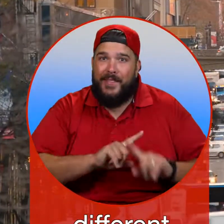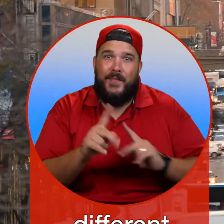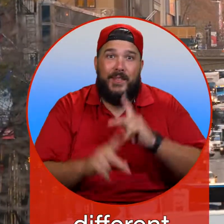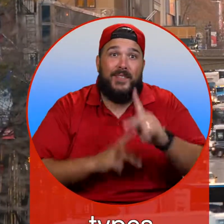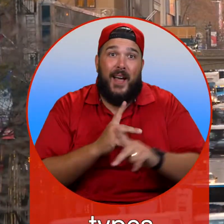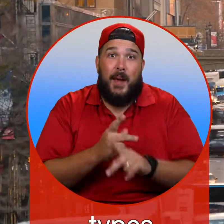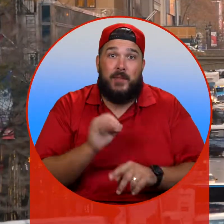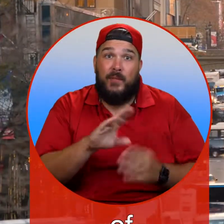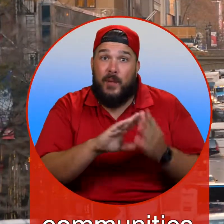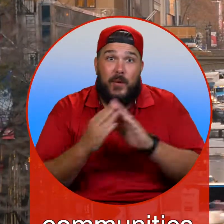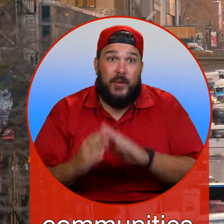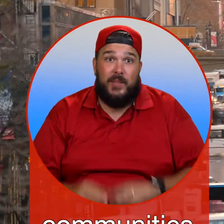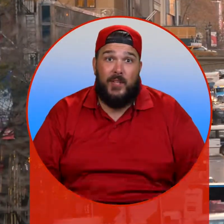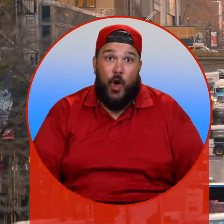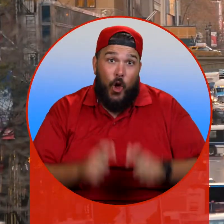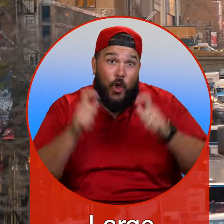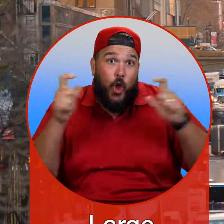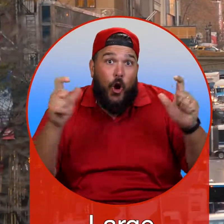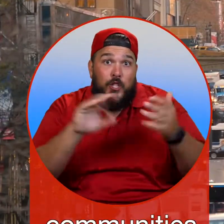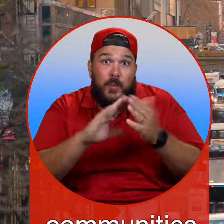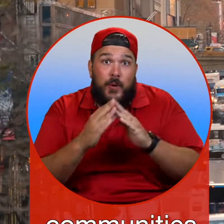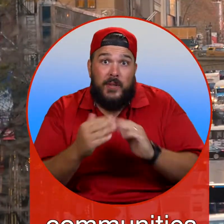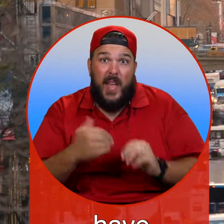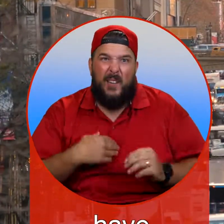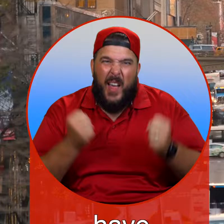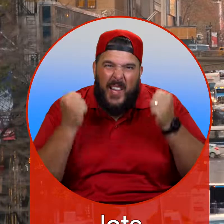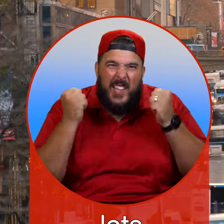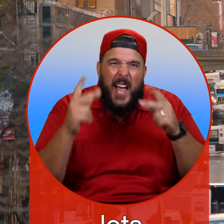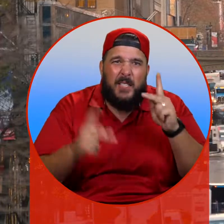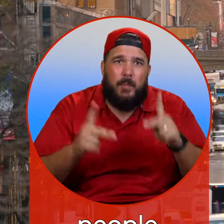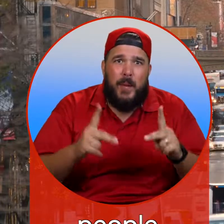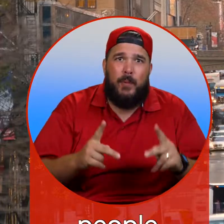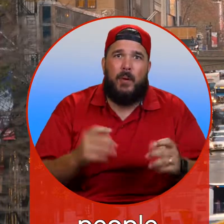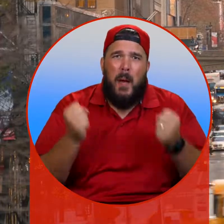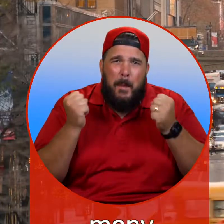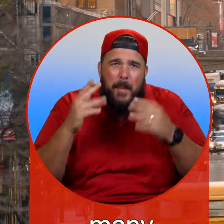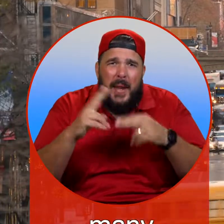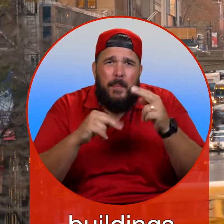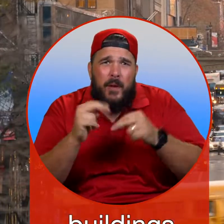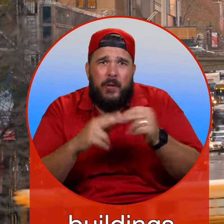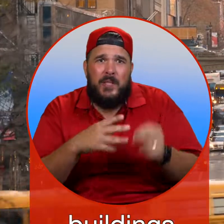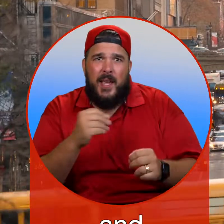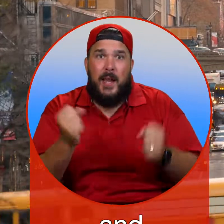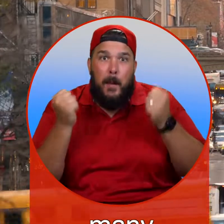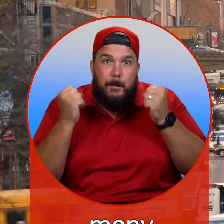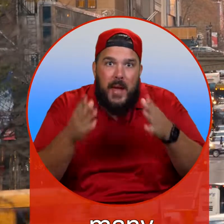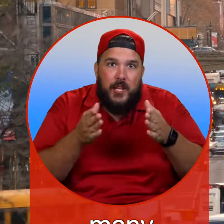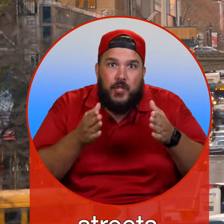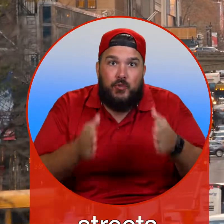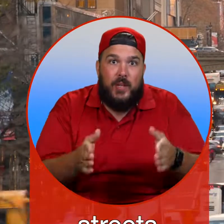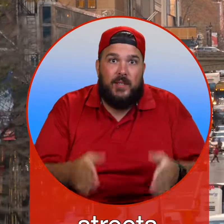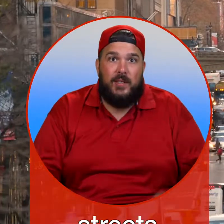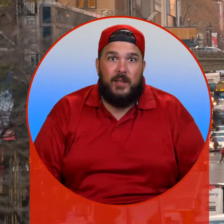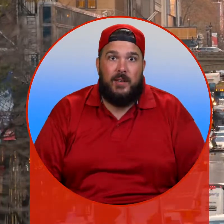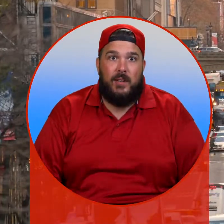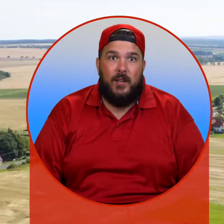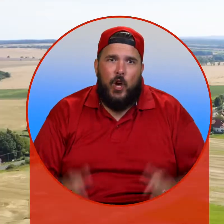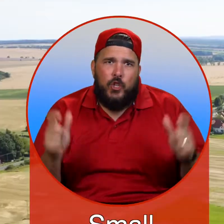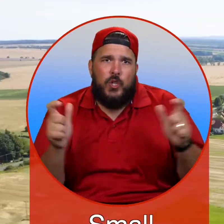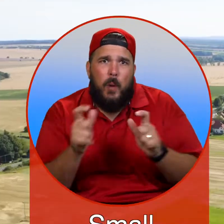There are different types of communities. Large communities have lots of people, many buildings, and many